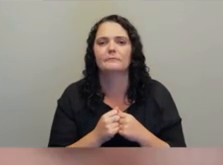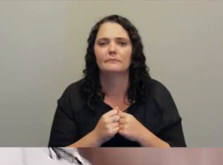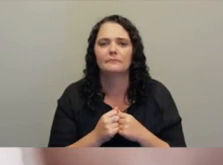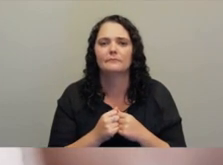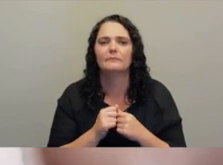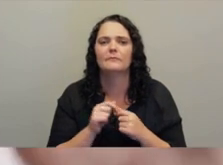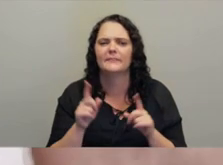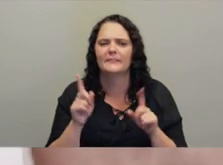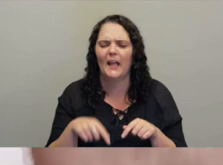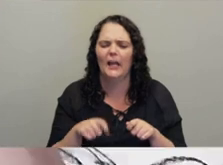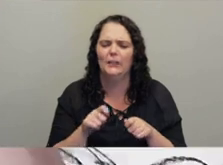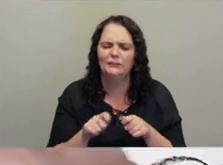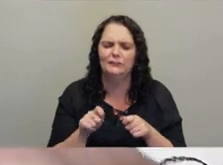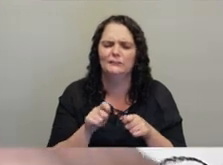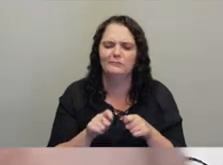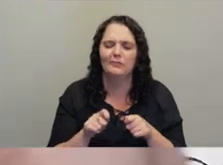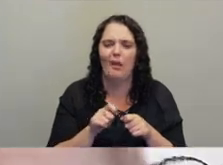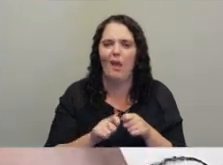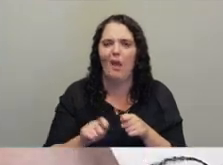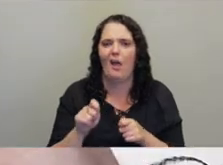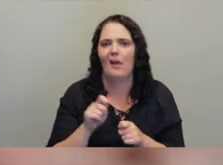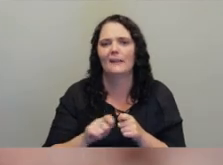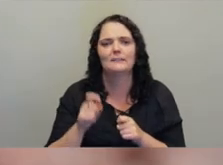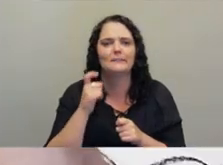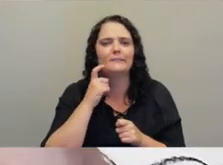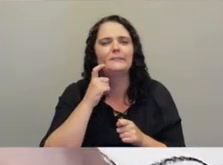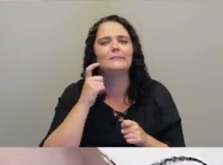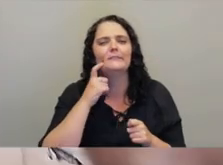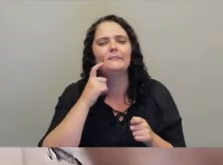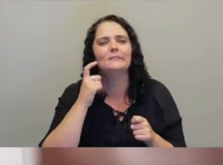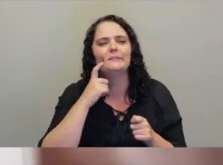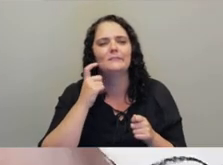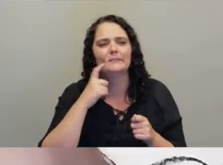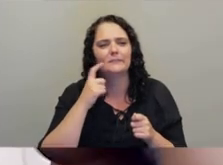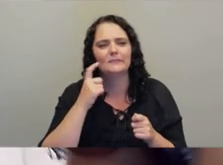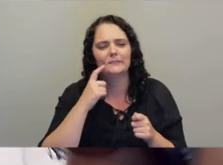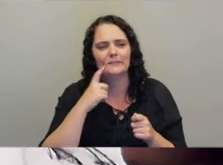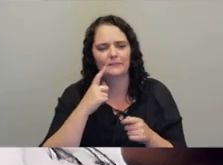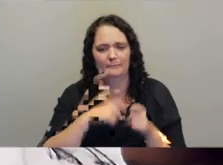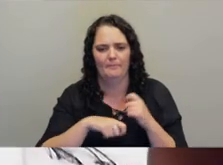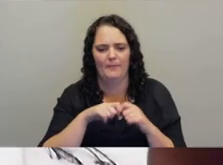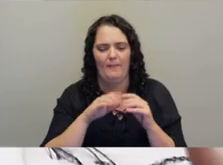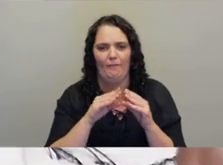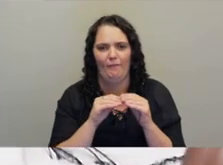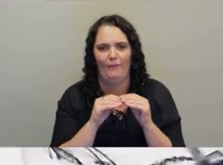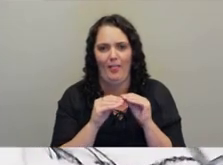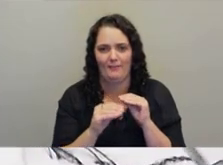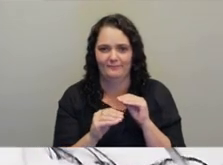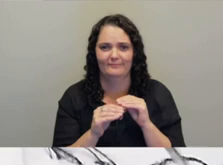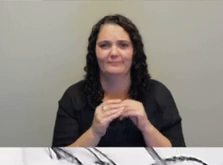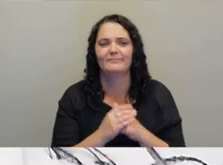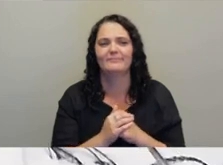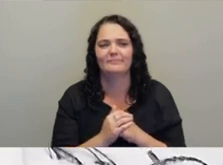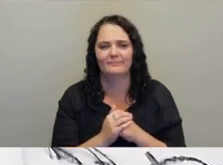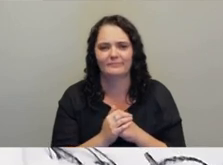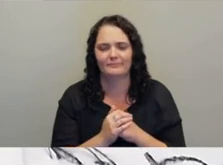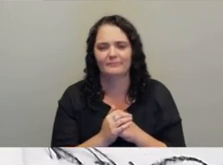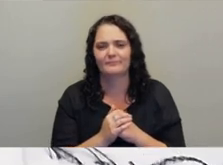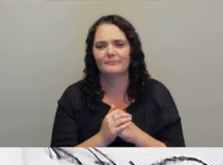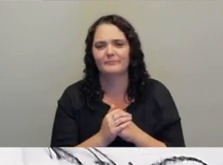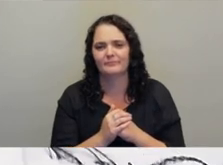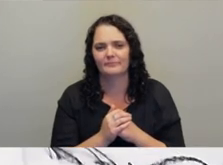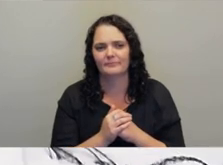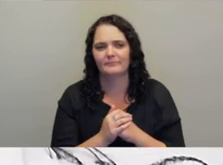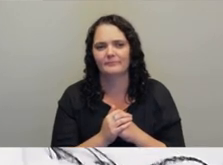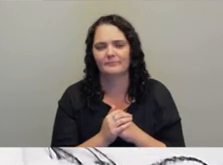get easier as you cut through until you get down where the bamboo is fairly flat. Does everybody see? Whoa, where are we? Does everybody see